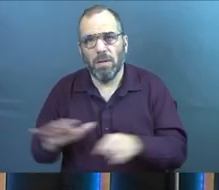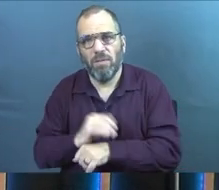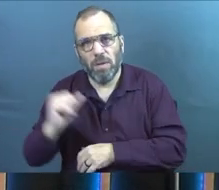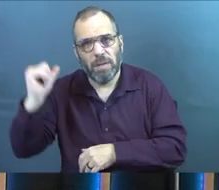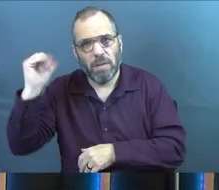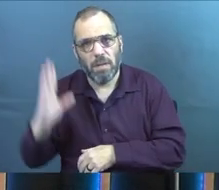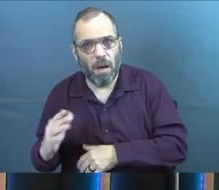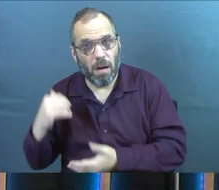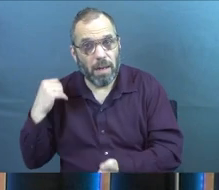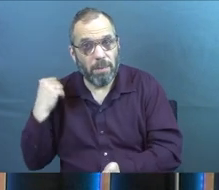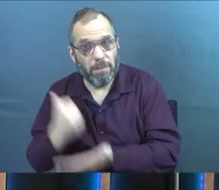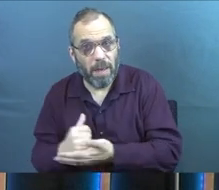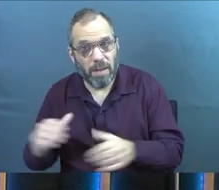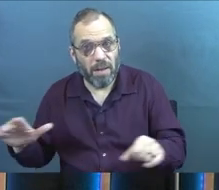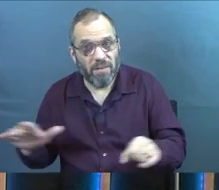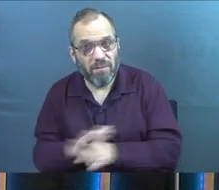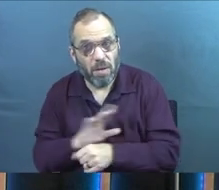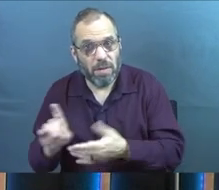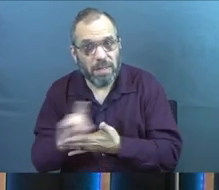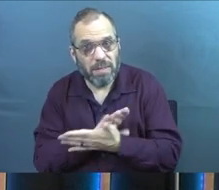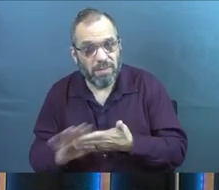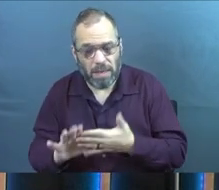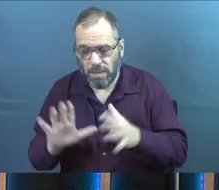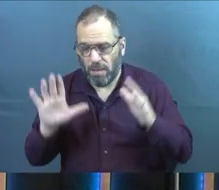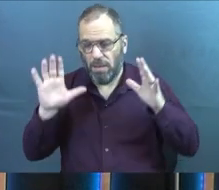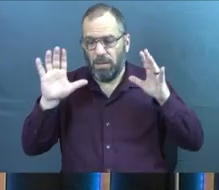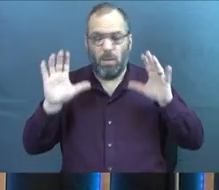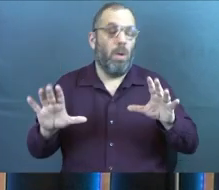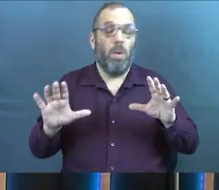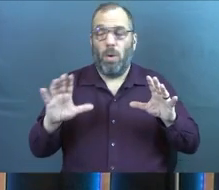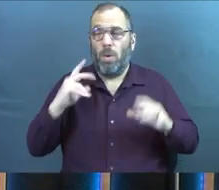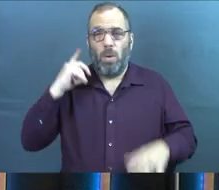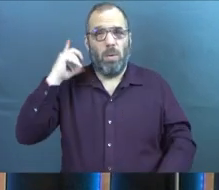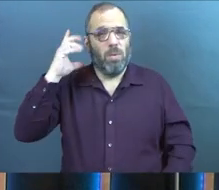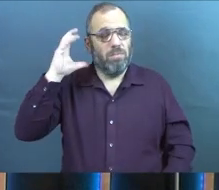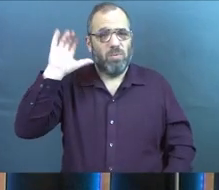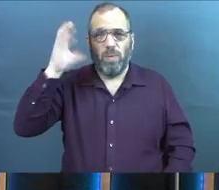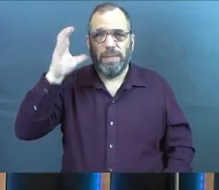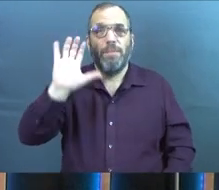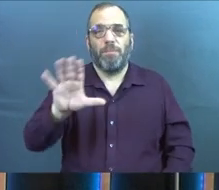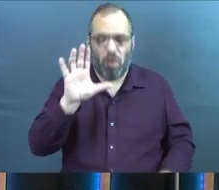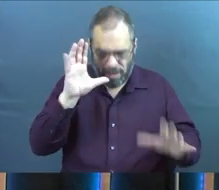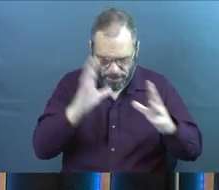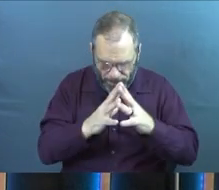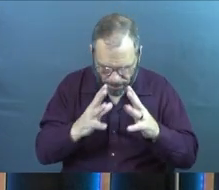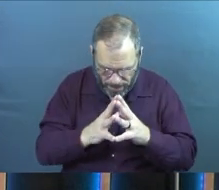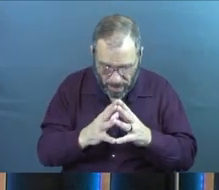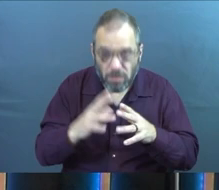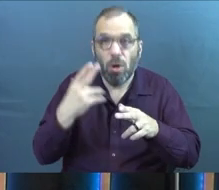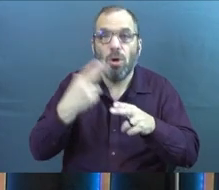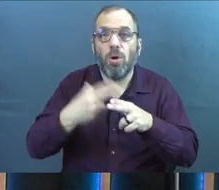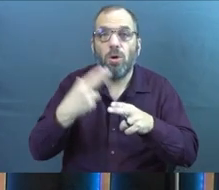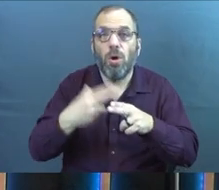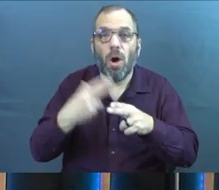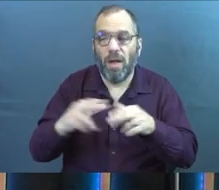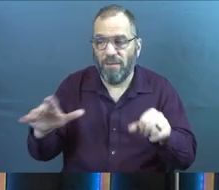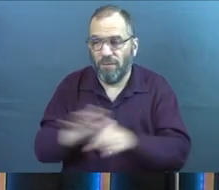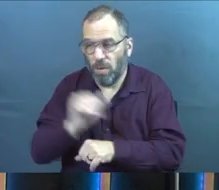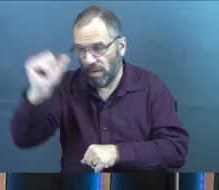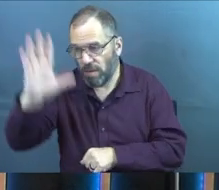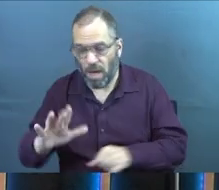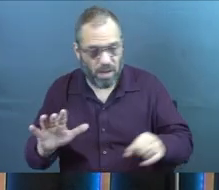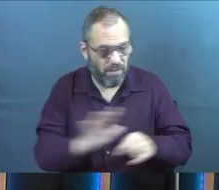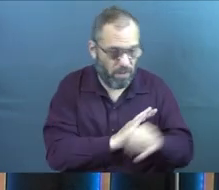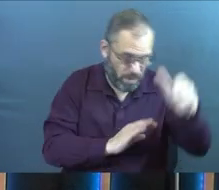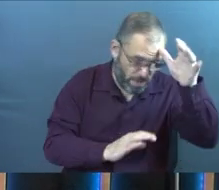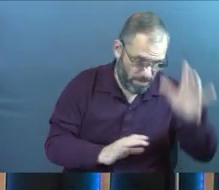Amen? Still fully divine. This crazy, crazy thing. So here's what this is known as, okay? So fully God, fully man,